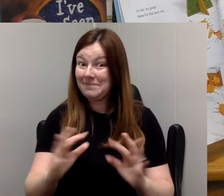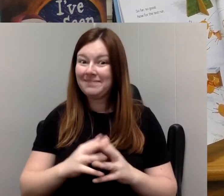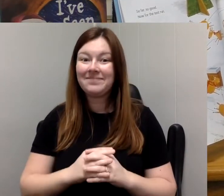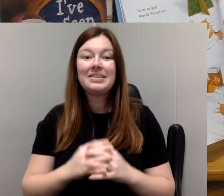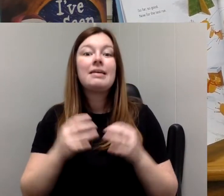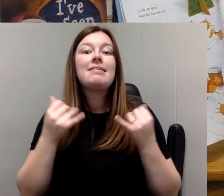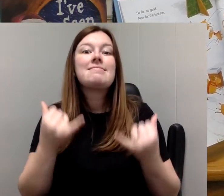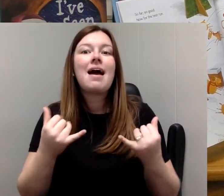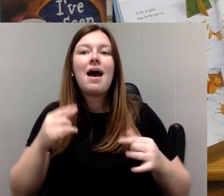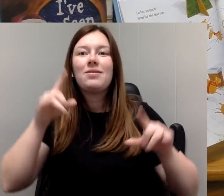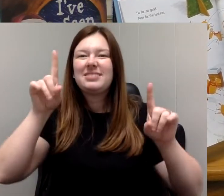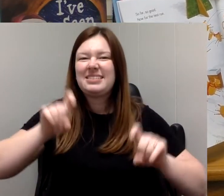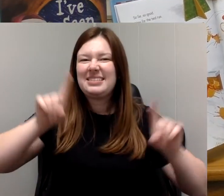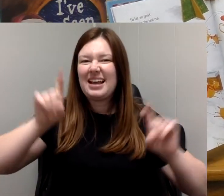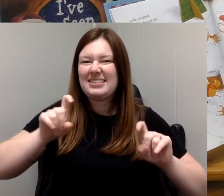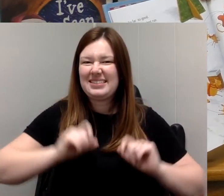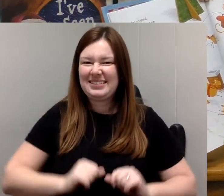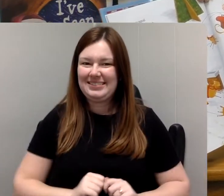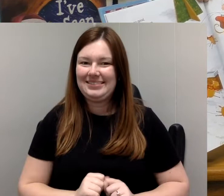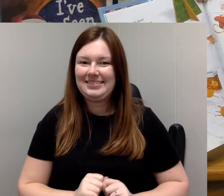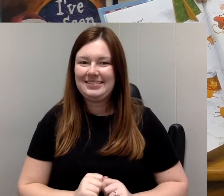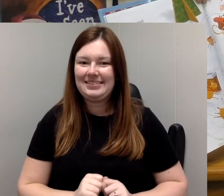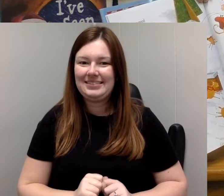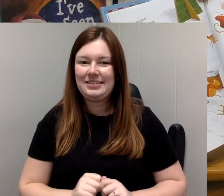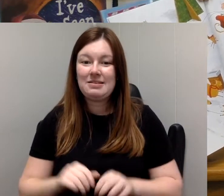good. Now for the test run.